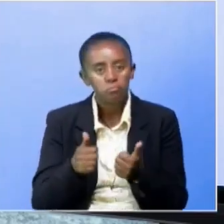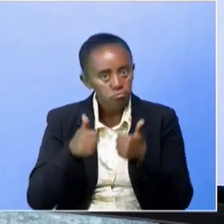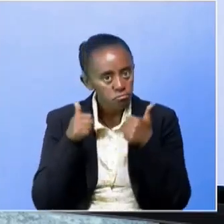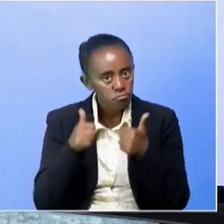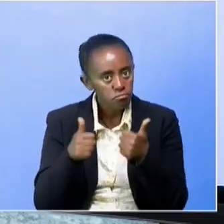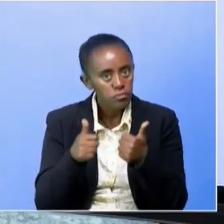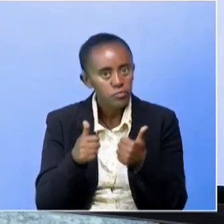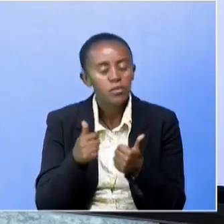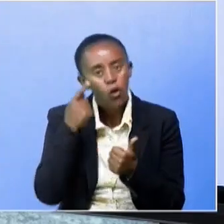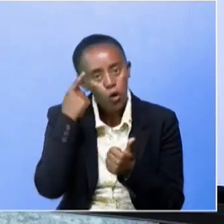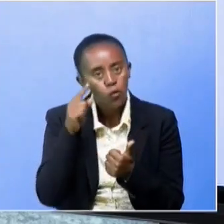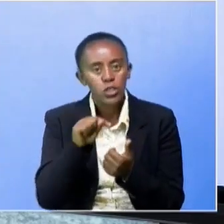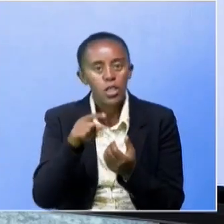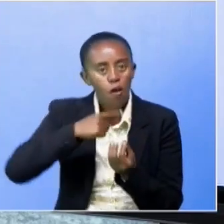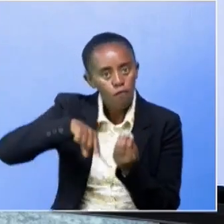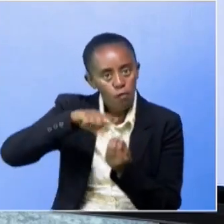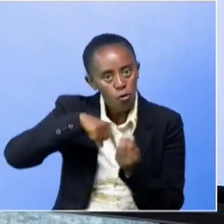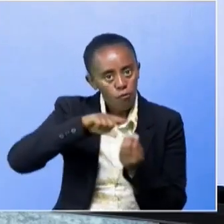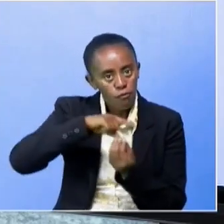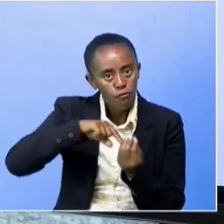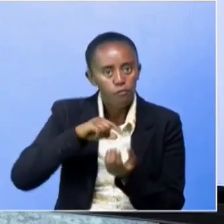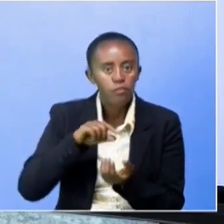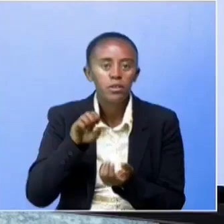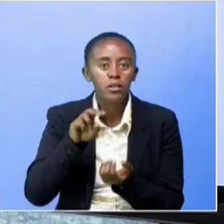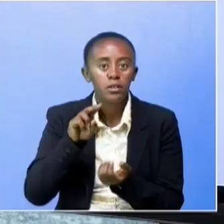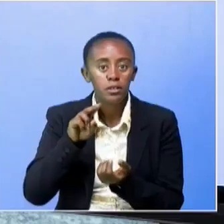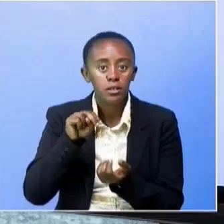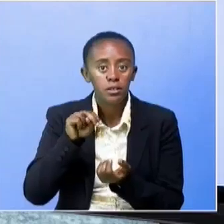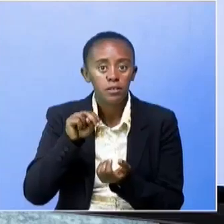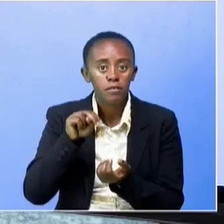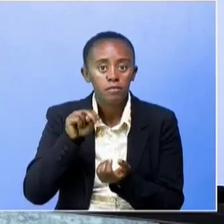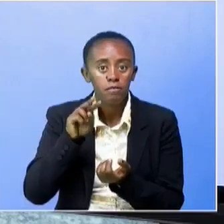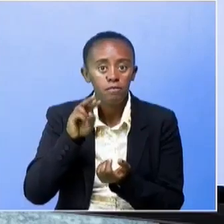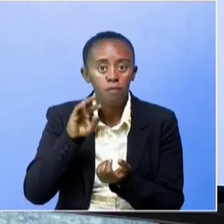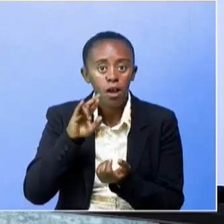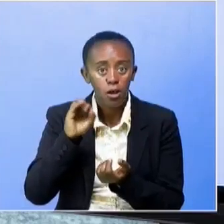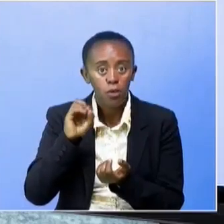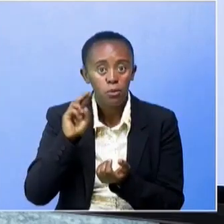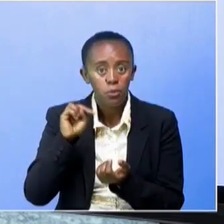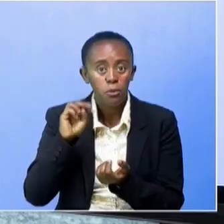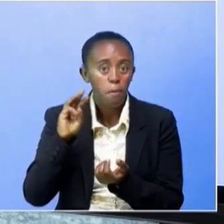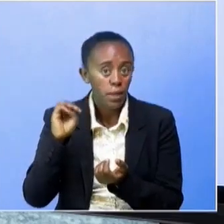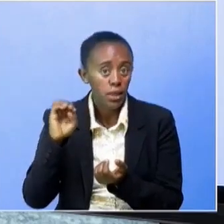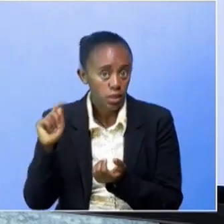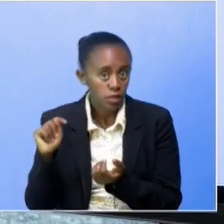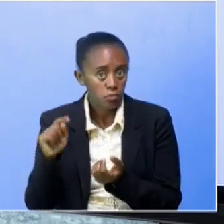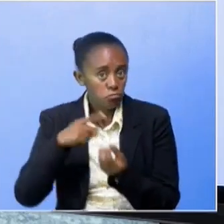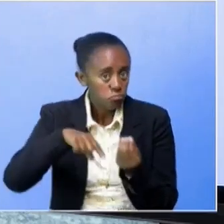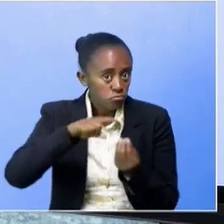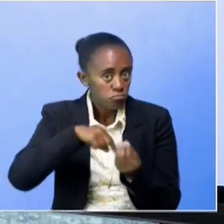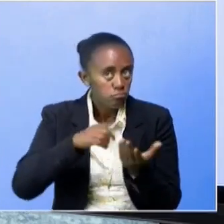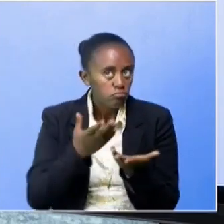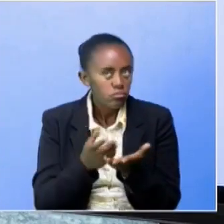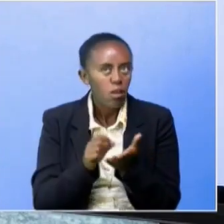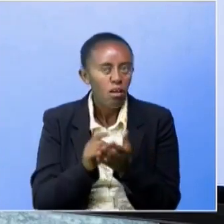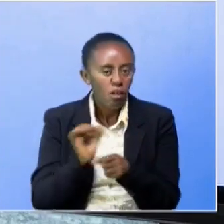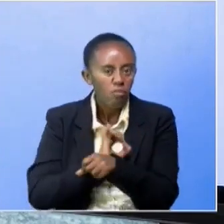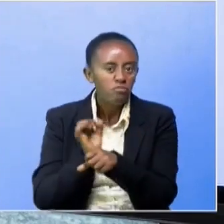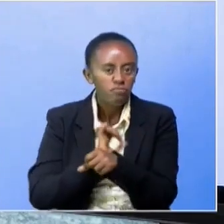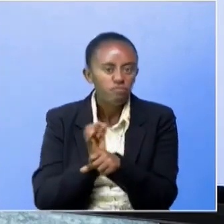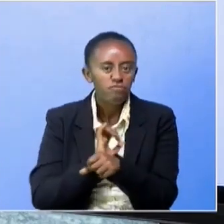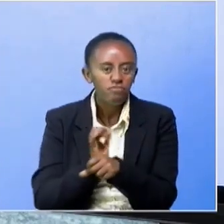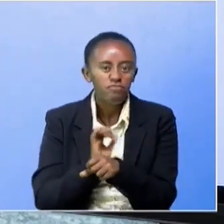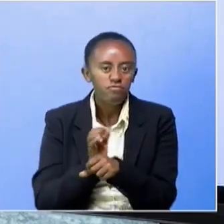for the environment. Instead of all the gases released from the cars that you